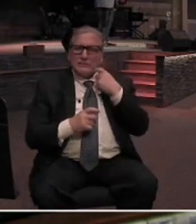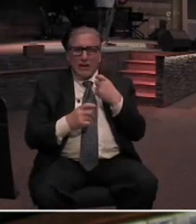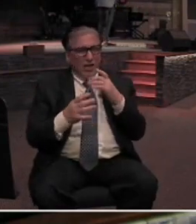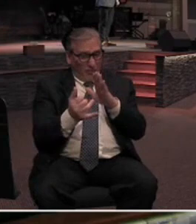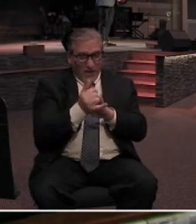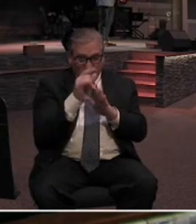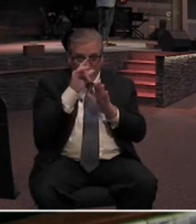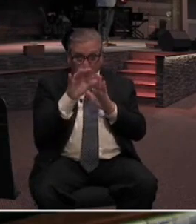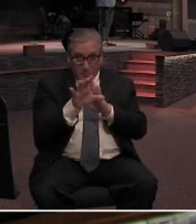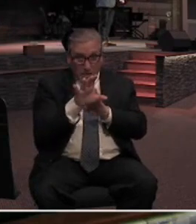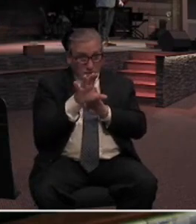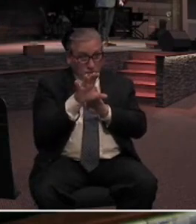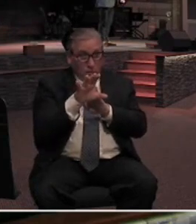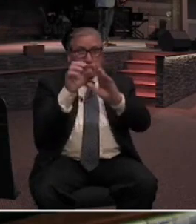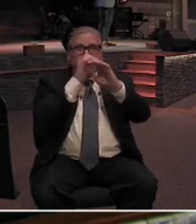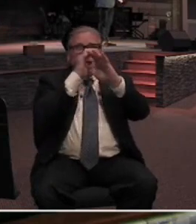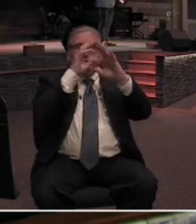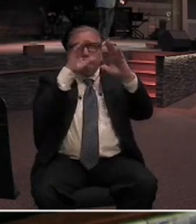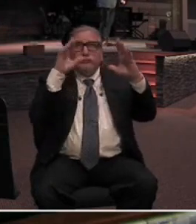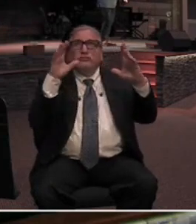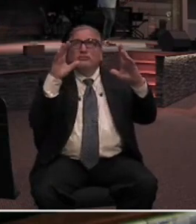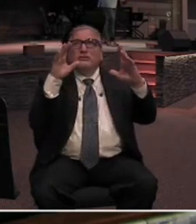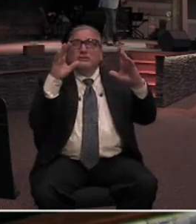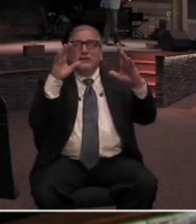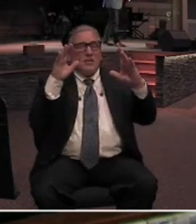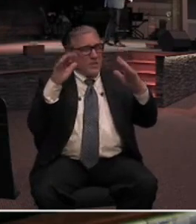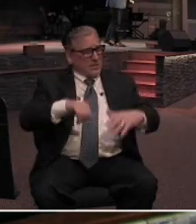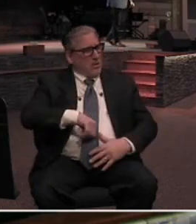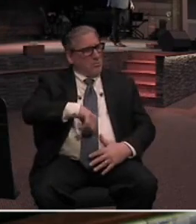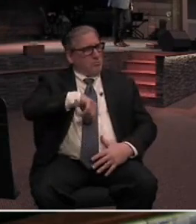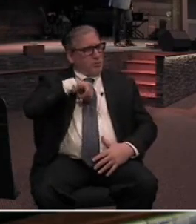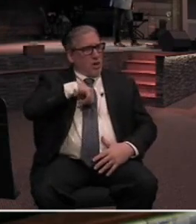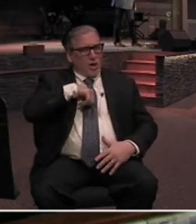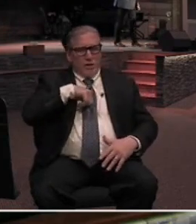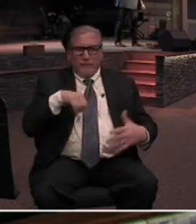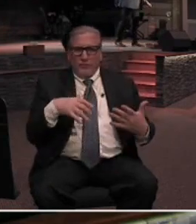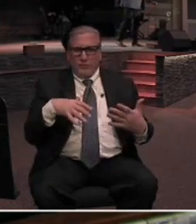picture of brave, valiant men.